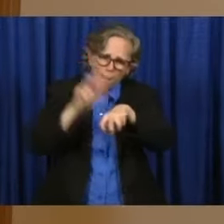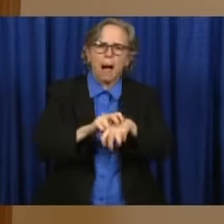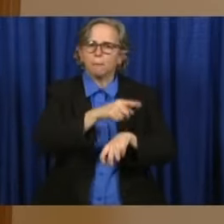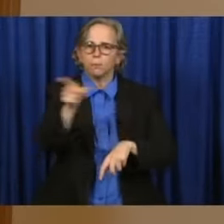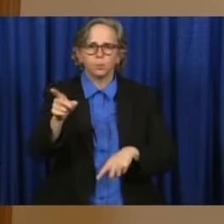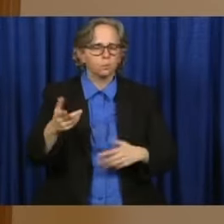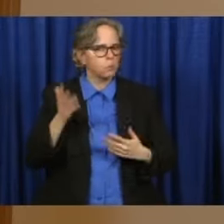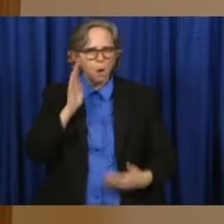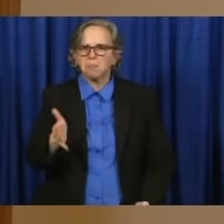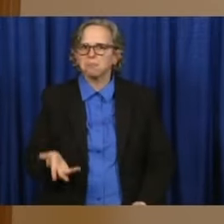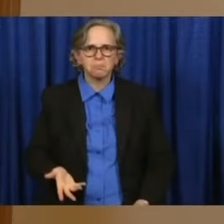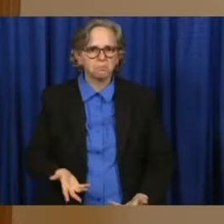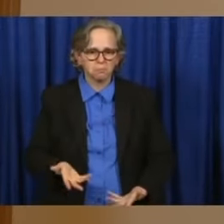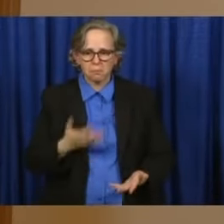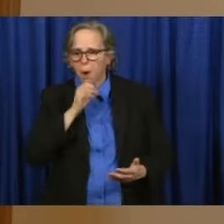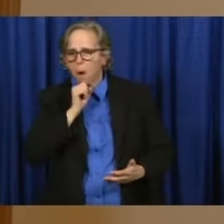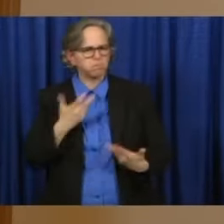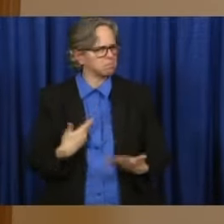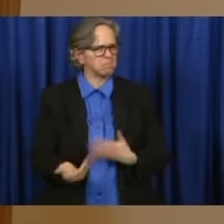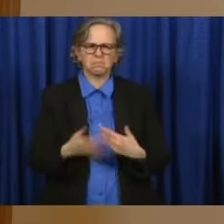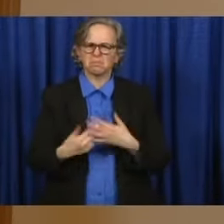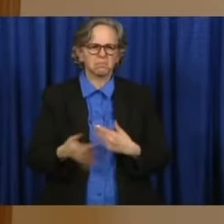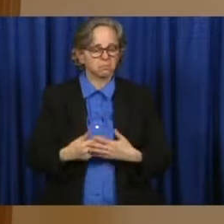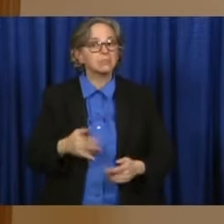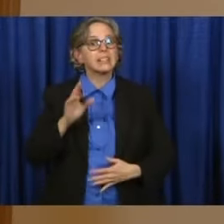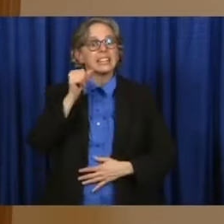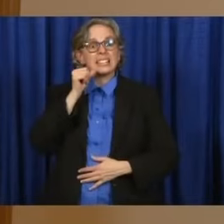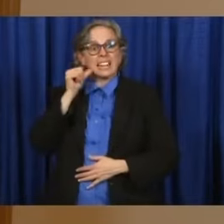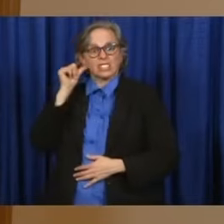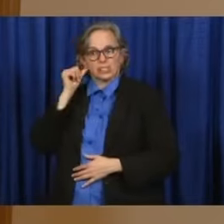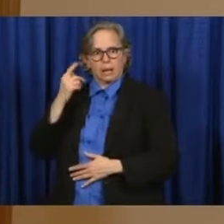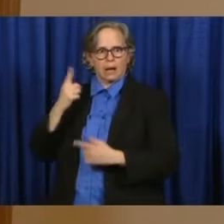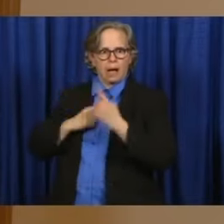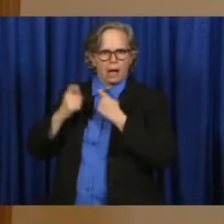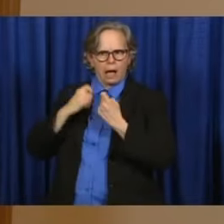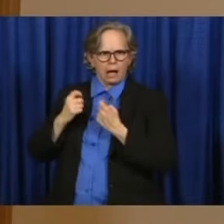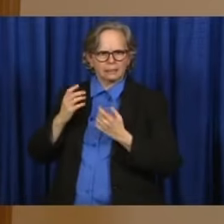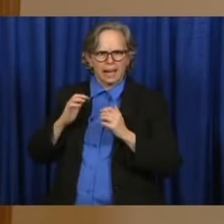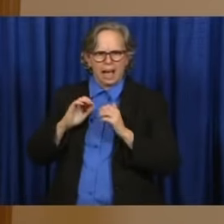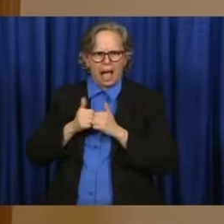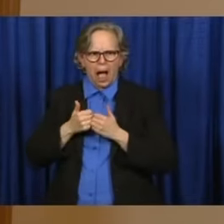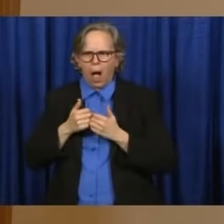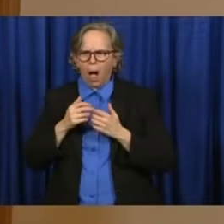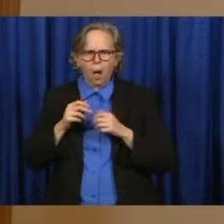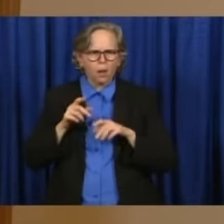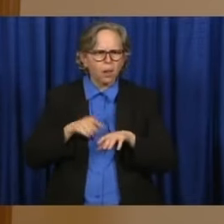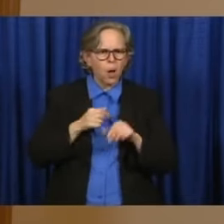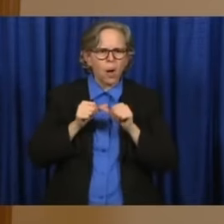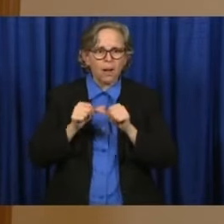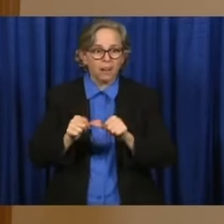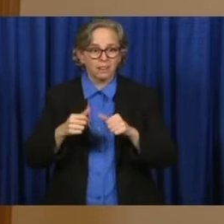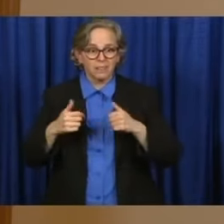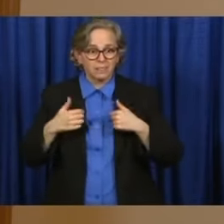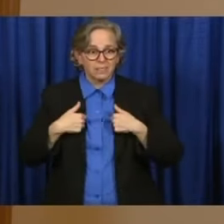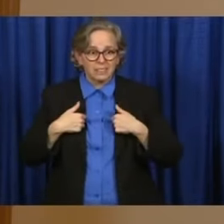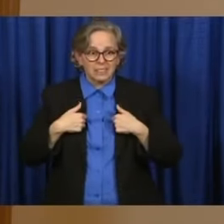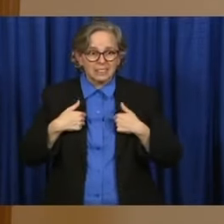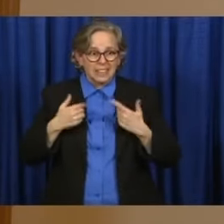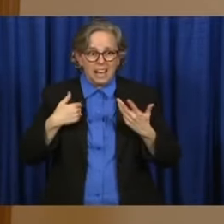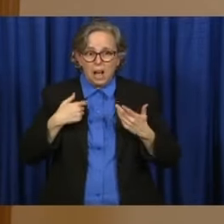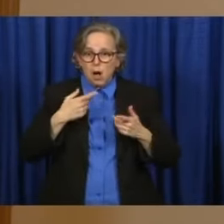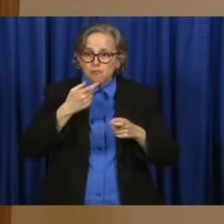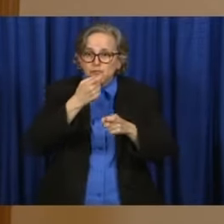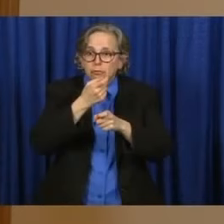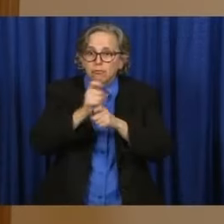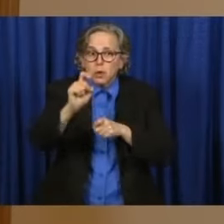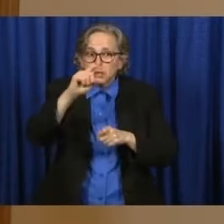was, the length of time this is going to be, and I didn't mean to ruin all of summer for folks when I said I can't give you complete hope